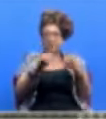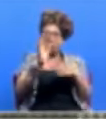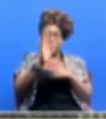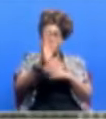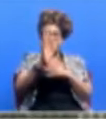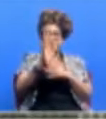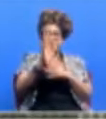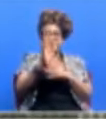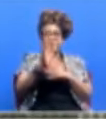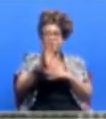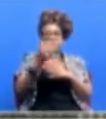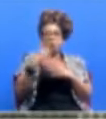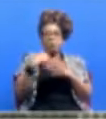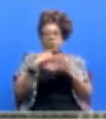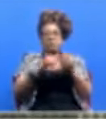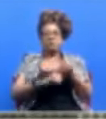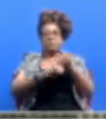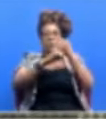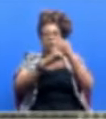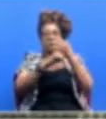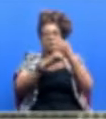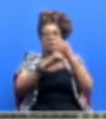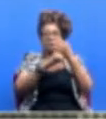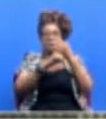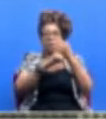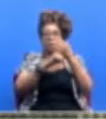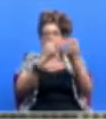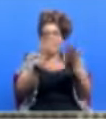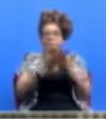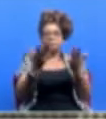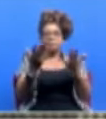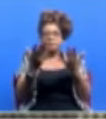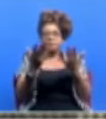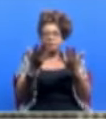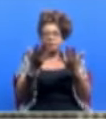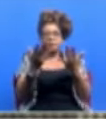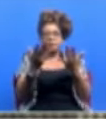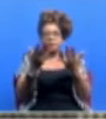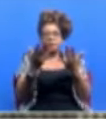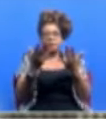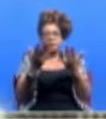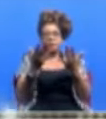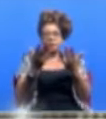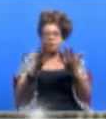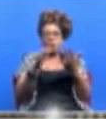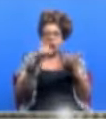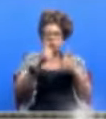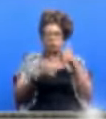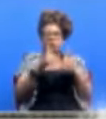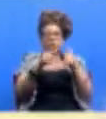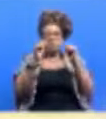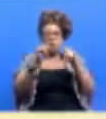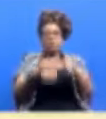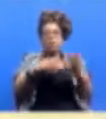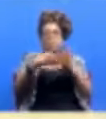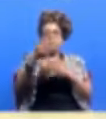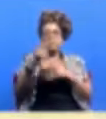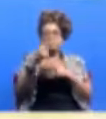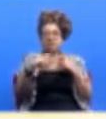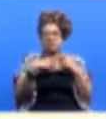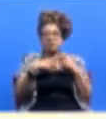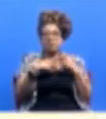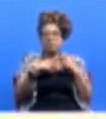wataweza kuwadhamini ama kuwapatia easy products kwa bei nafuu ambayo wanaweza kulipa kwa muda wa miezi